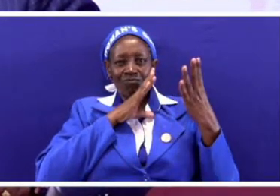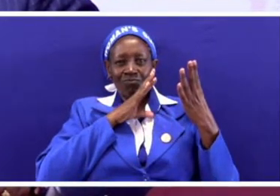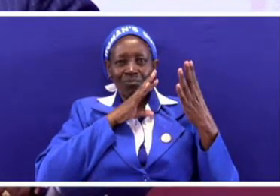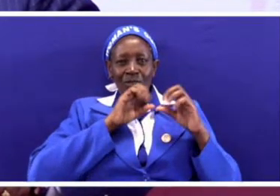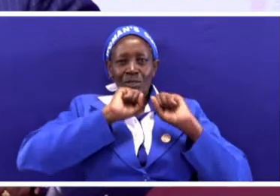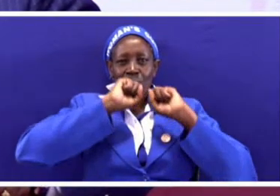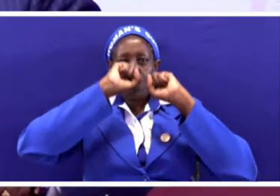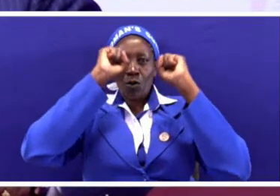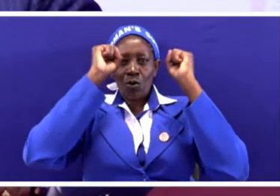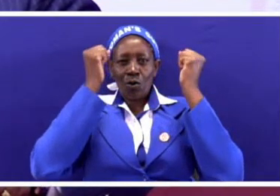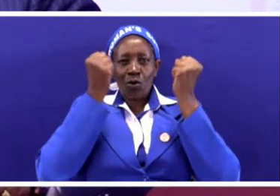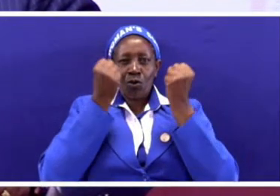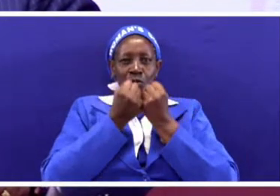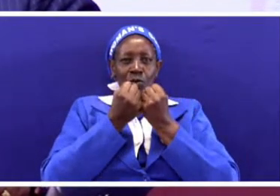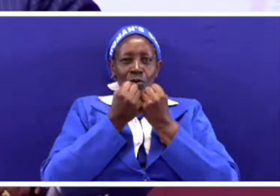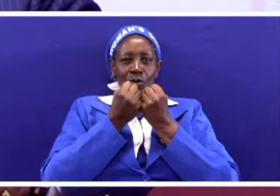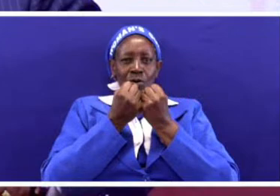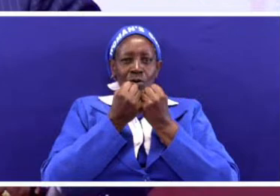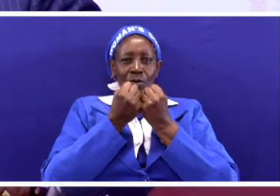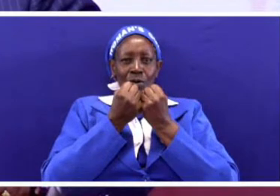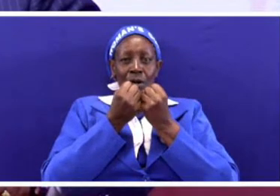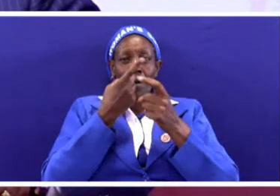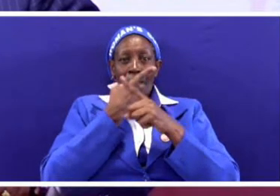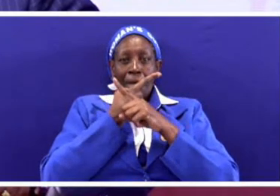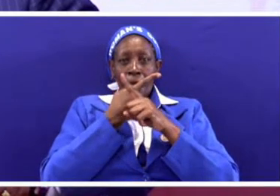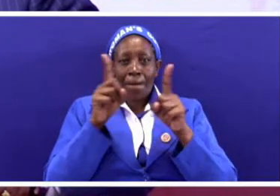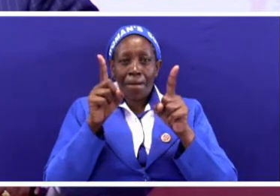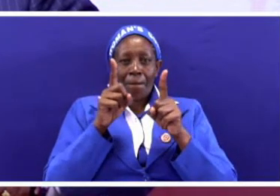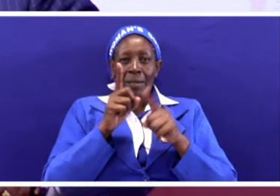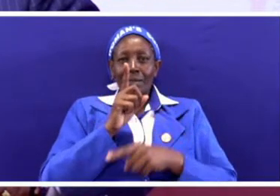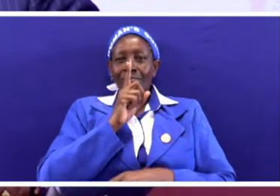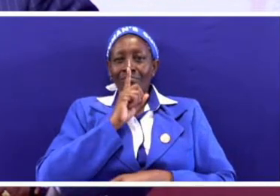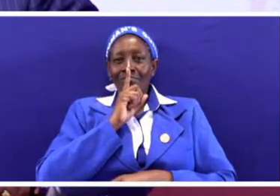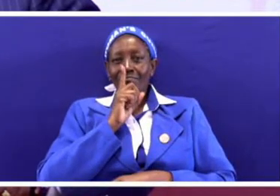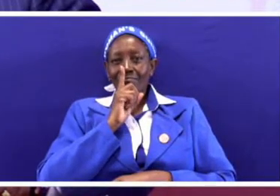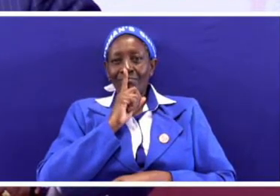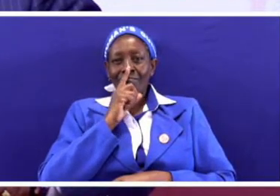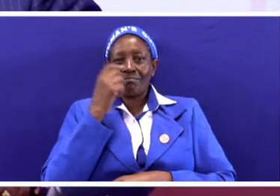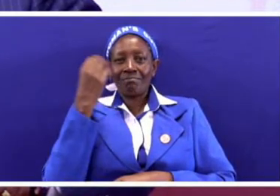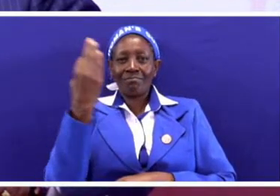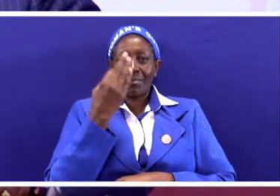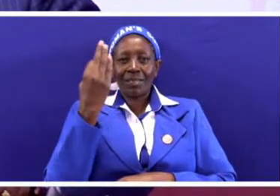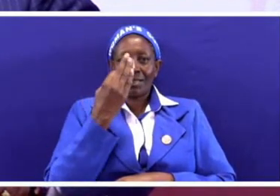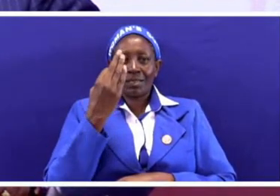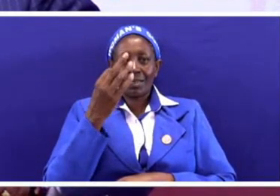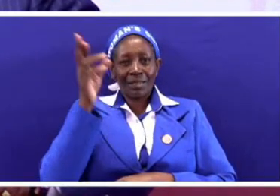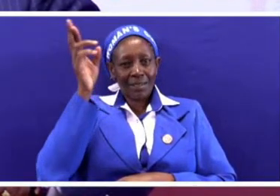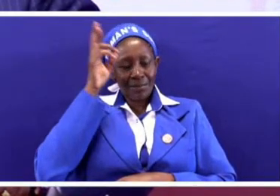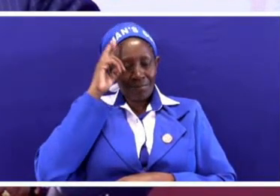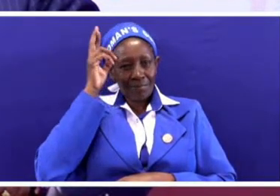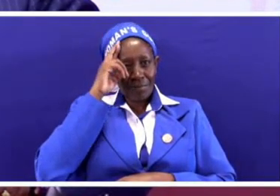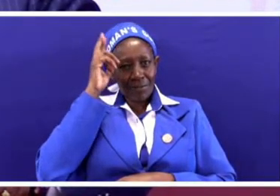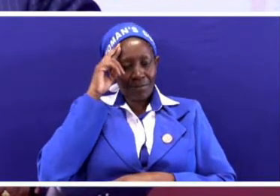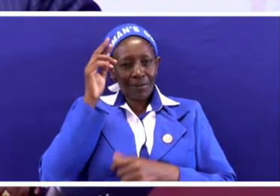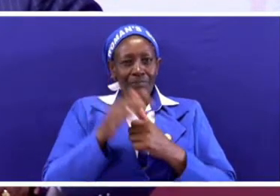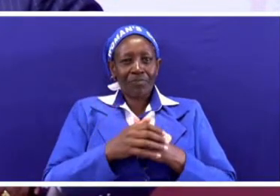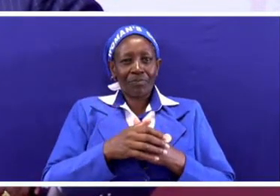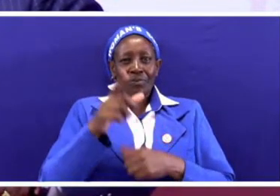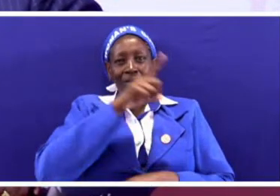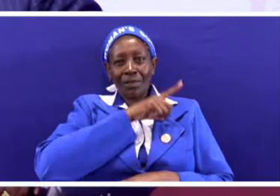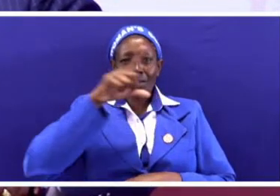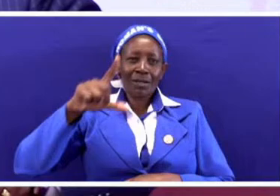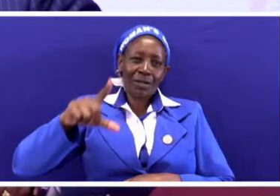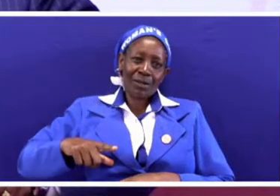shouting everywhere, but they are silently and faithfully serving you. Lord, remember them. Lord, grant them